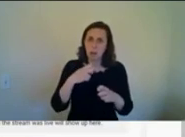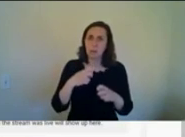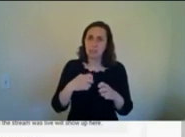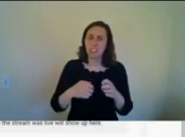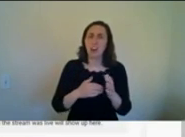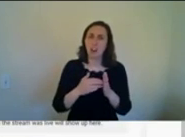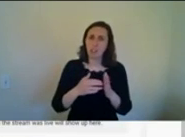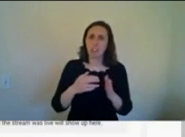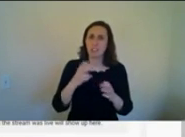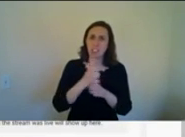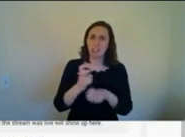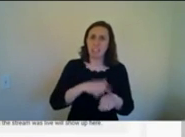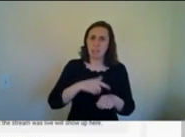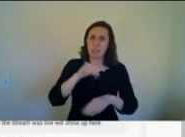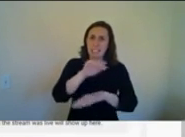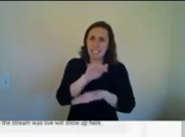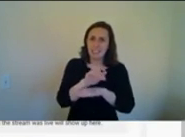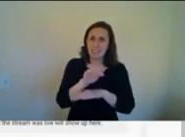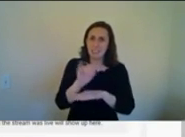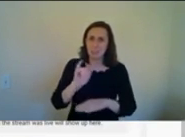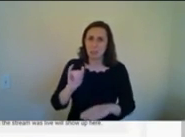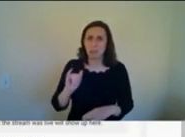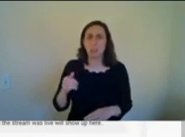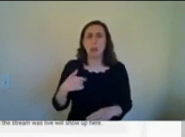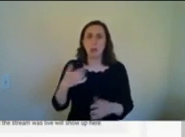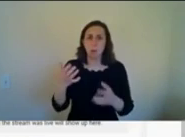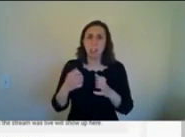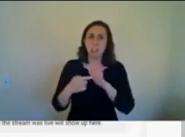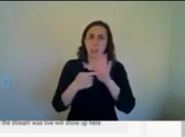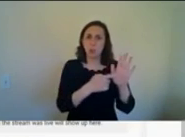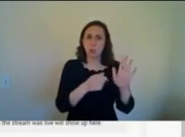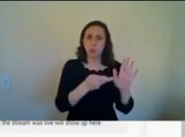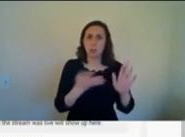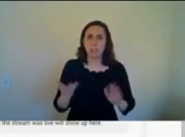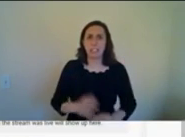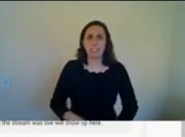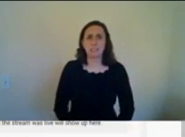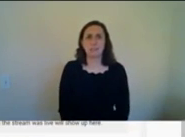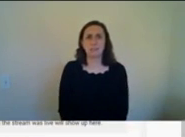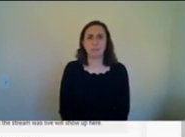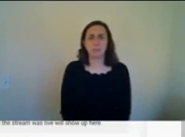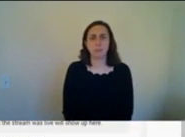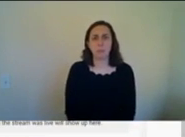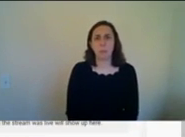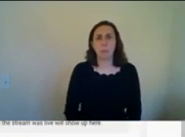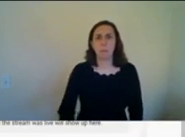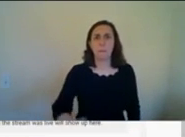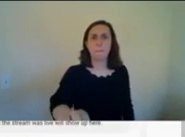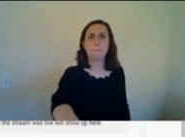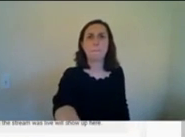so I'm going to plop over to the web browser here and just show you some things I was looking at. So let's see.